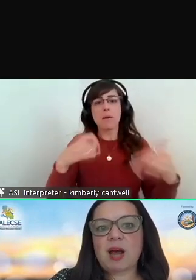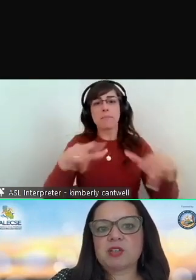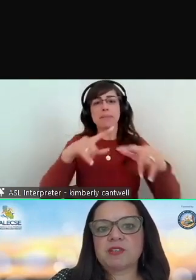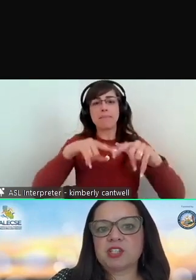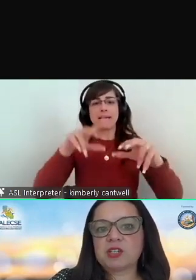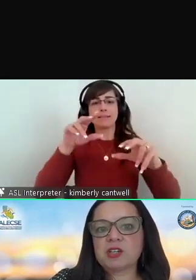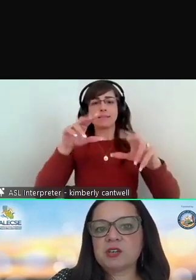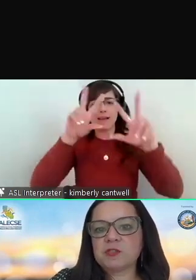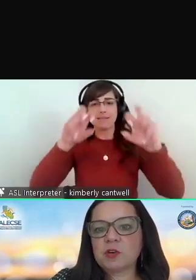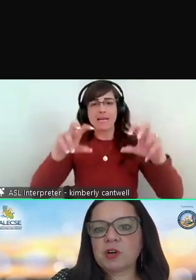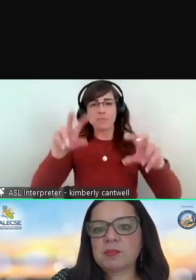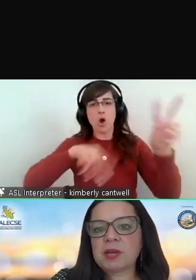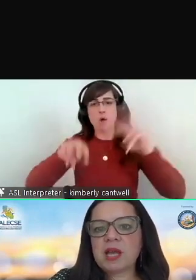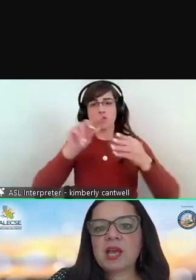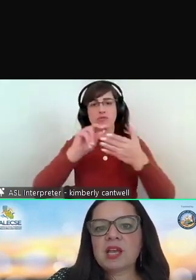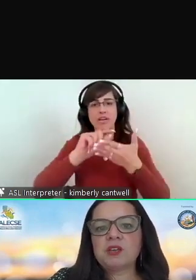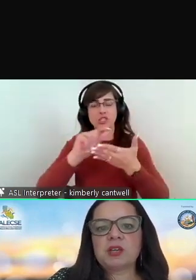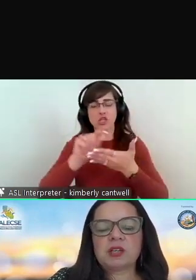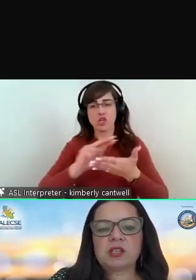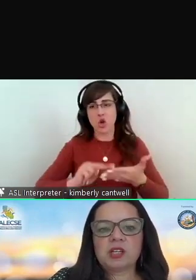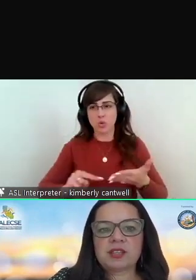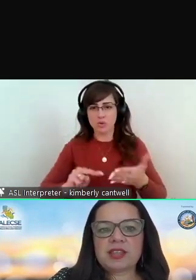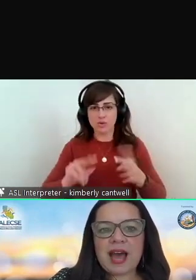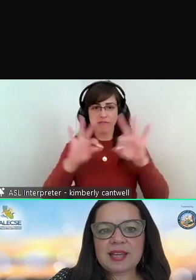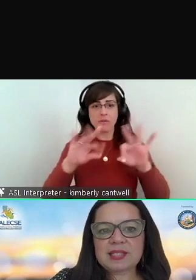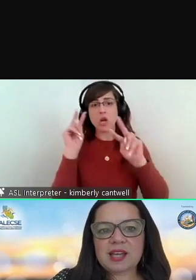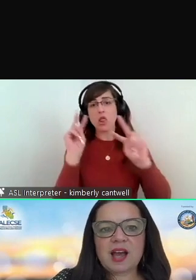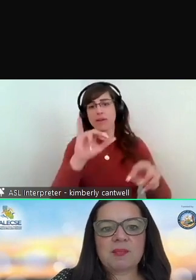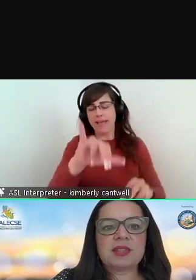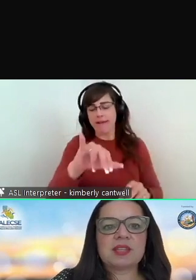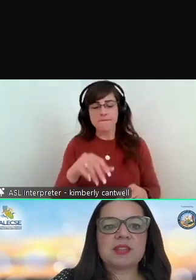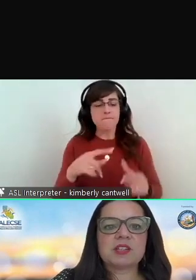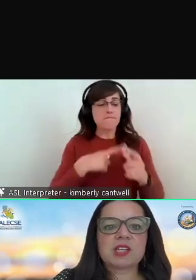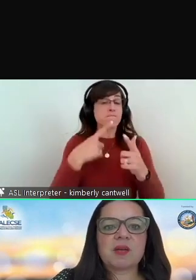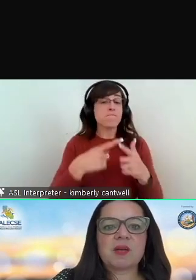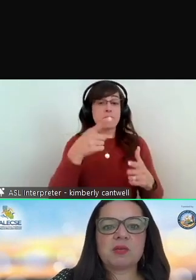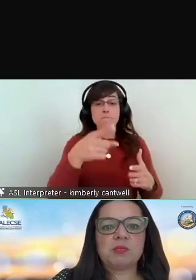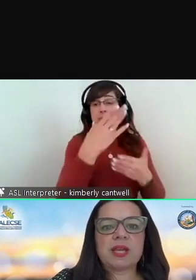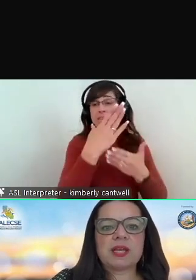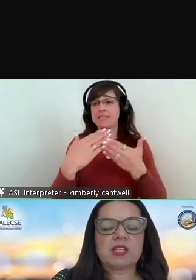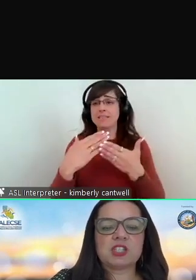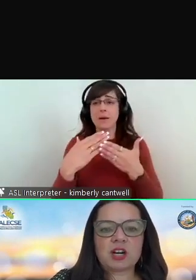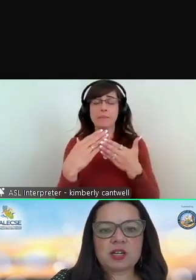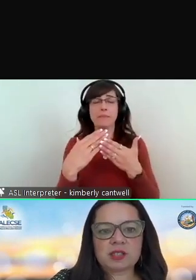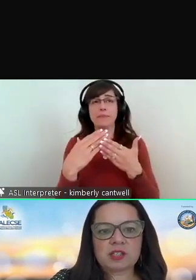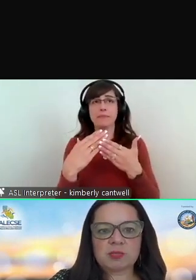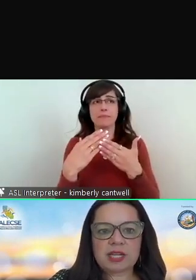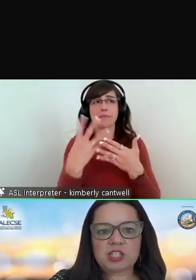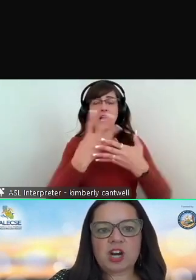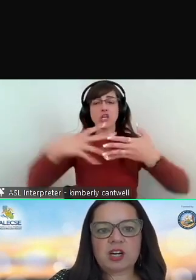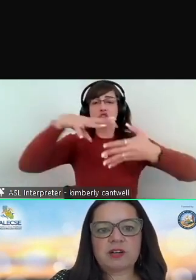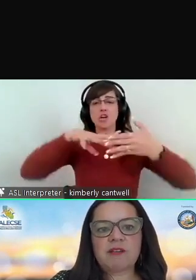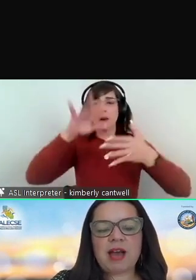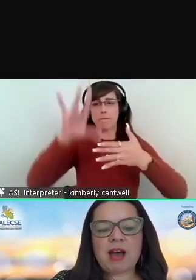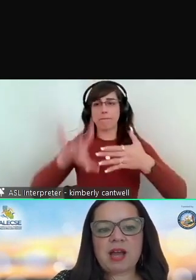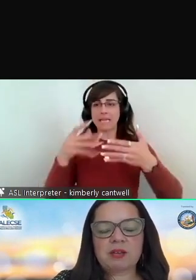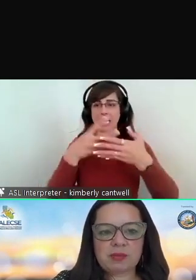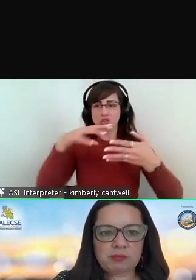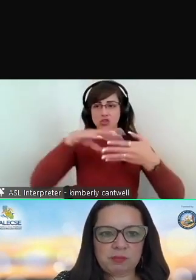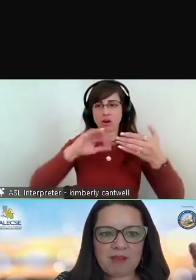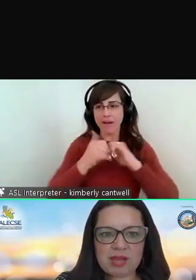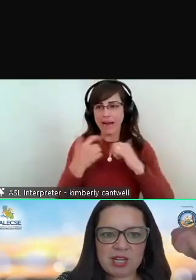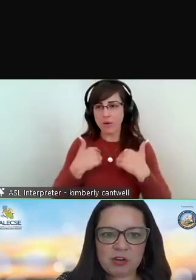assessment observation notes form. You can look at that. And then there's the chart. There's a blank chart of how